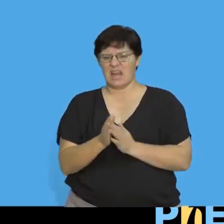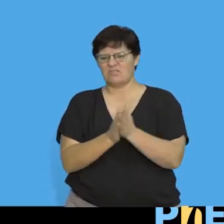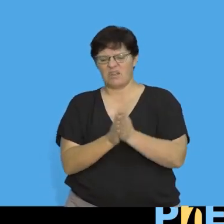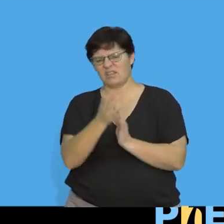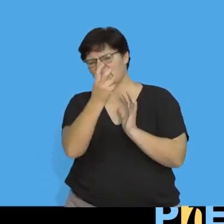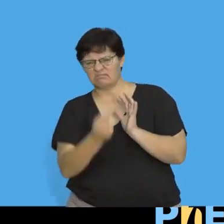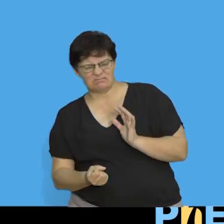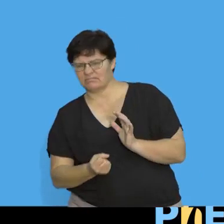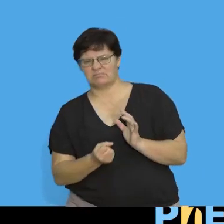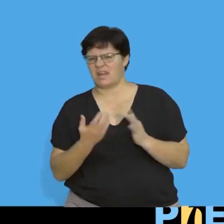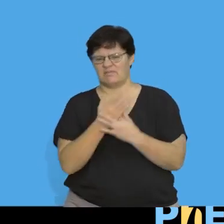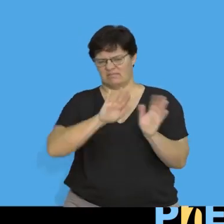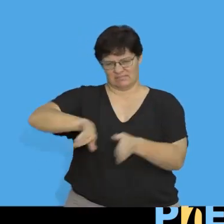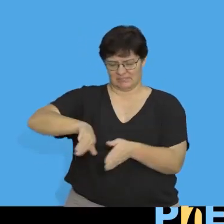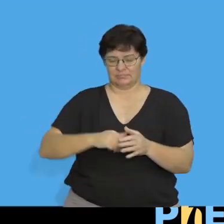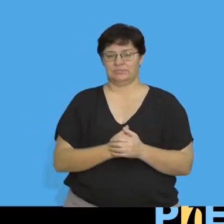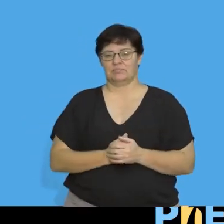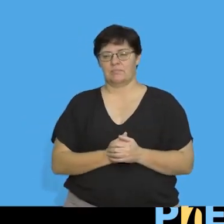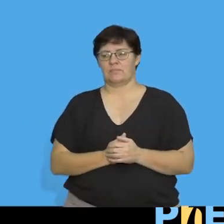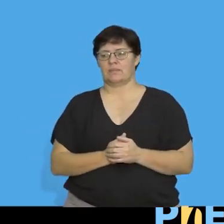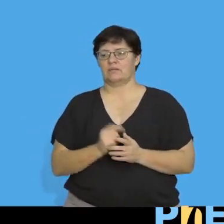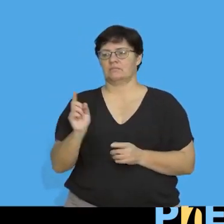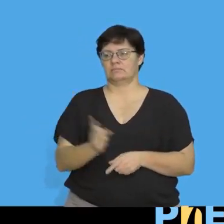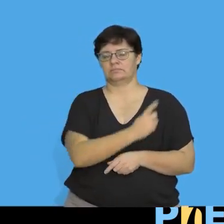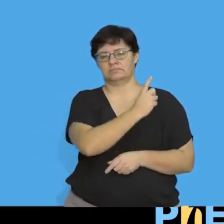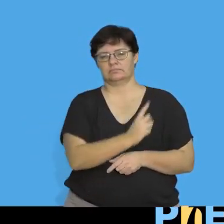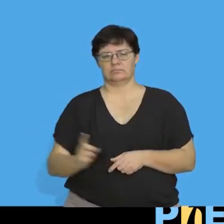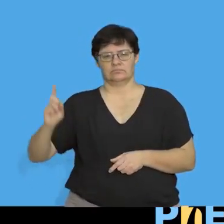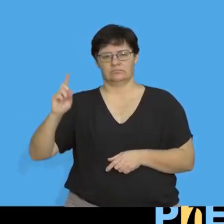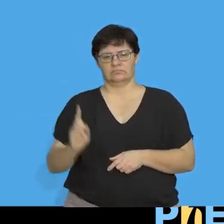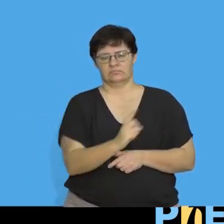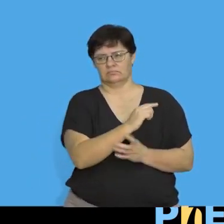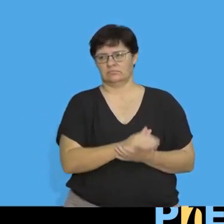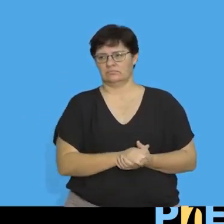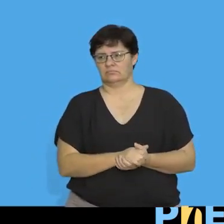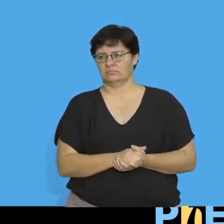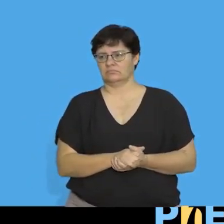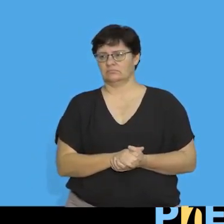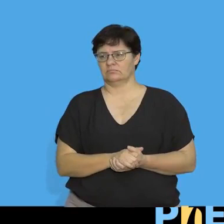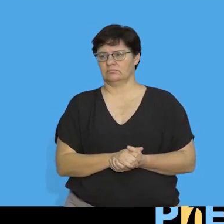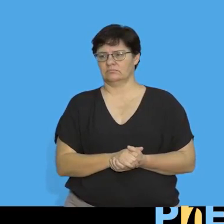to interfere with, but let's let it swing, and let's measure the period.